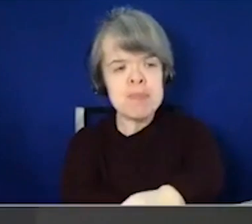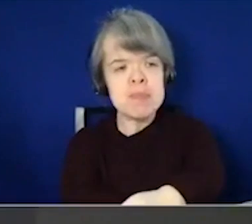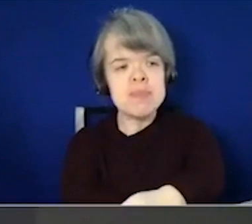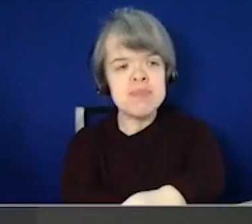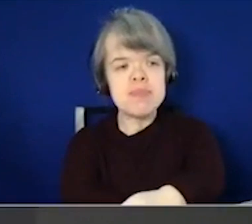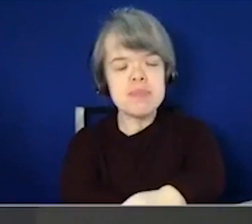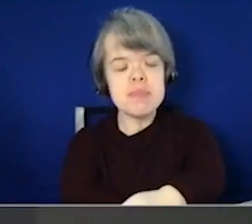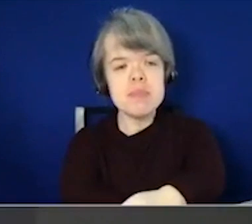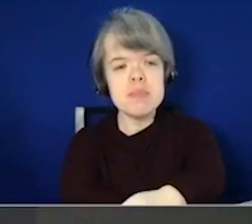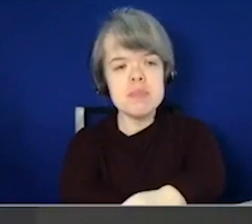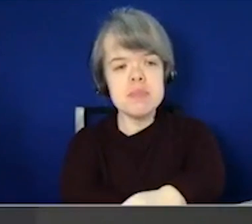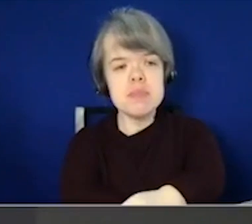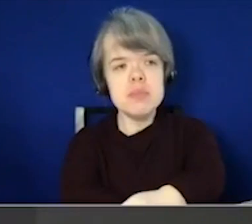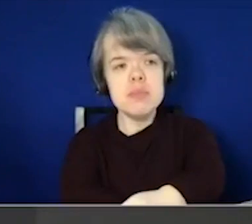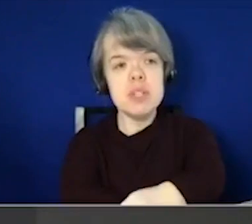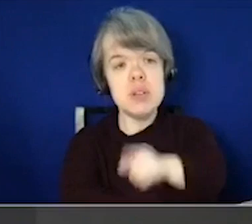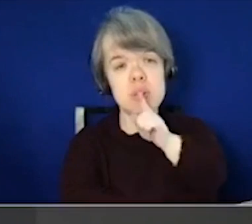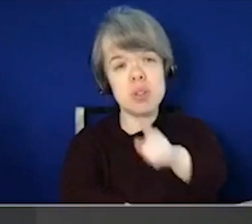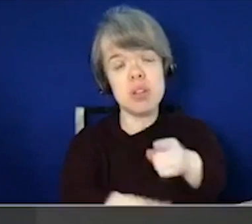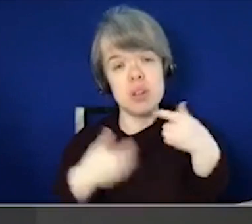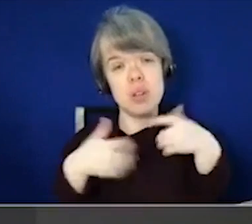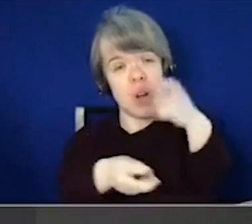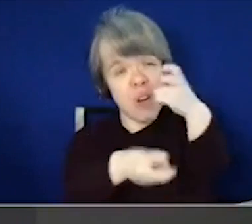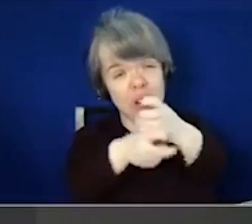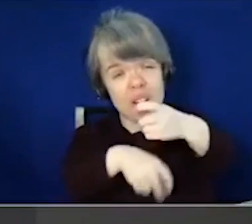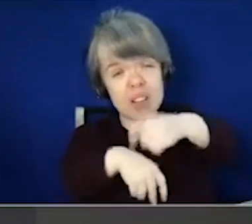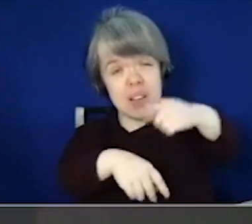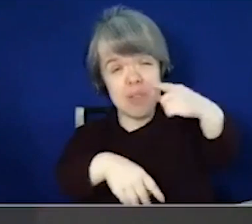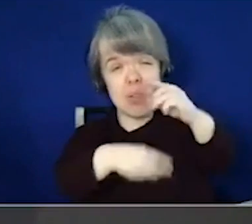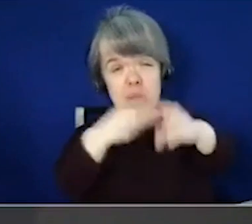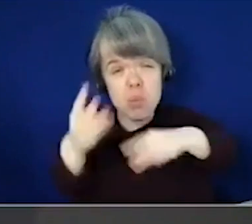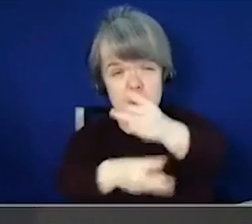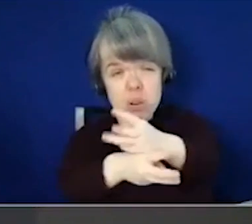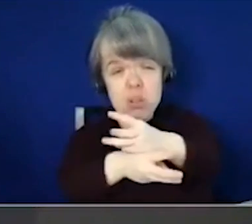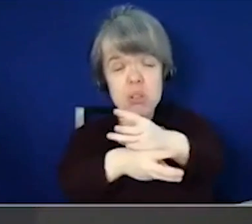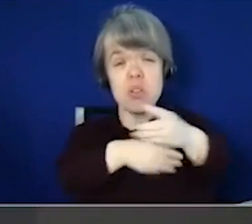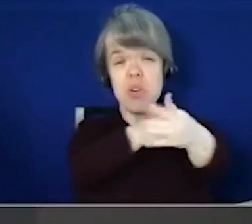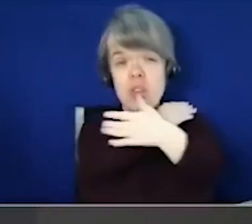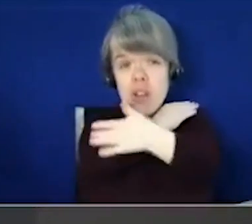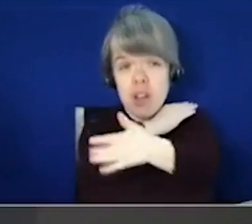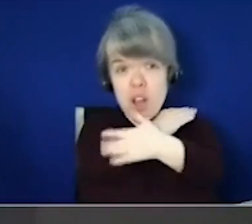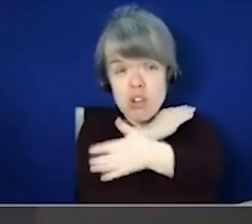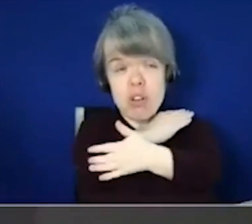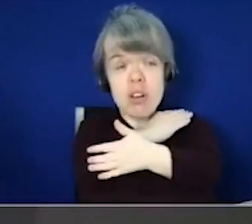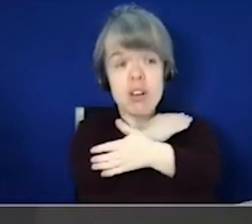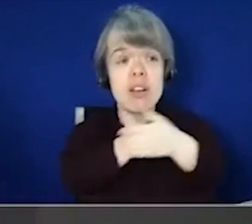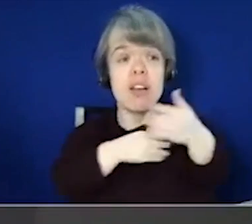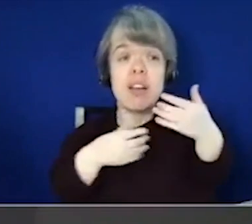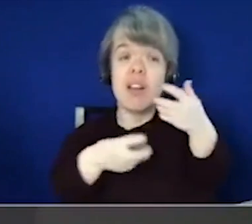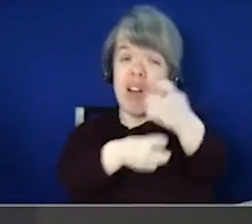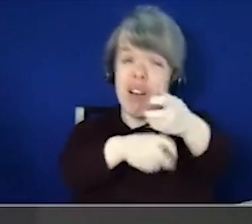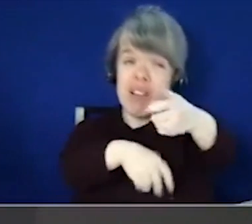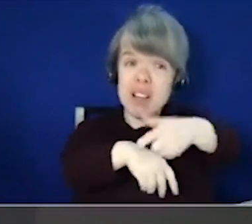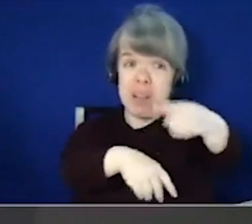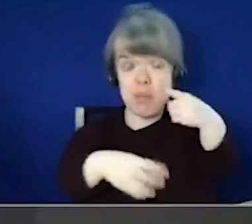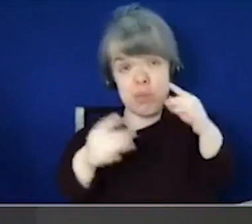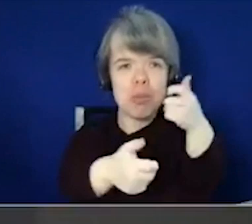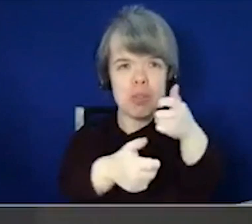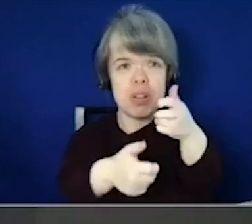the trust, in the equity of the brand, the relationship with all of you, the quality of our coffee has never been greater.